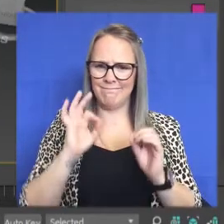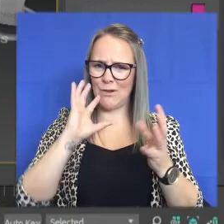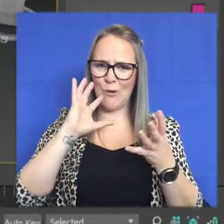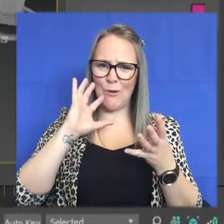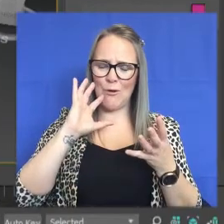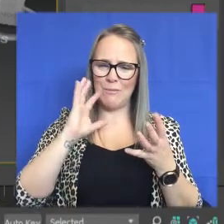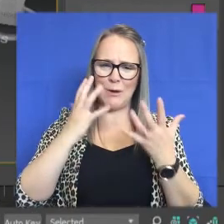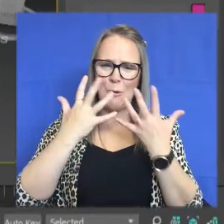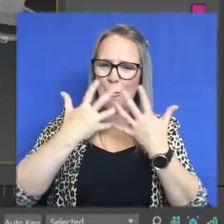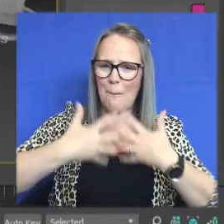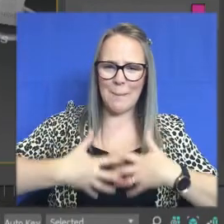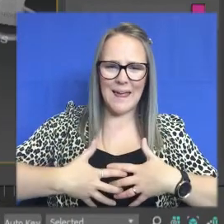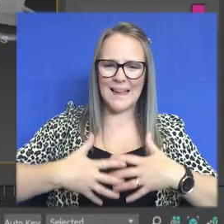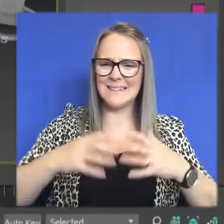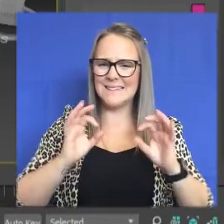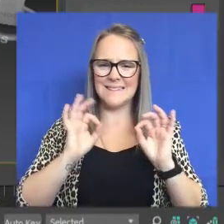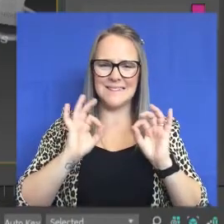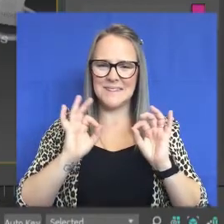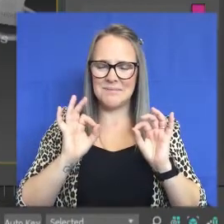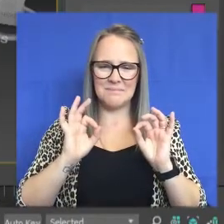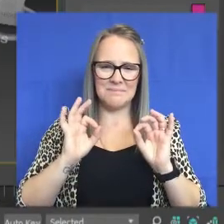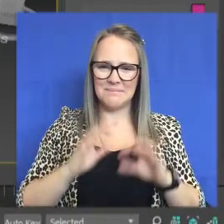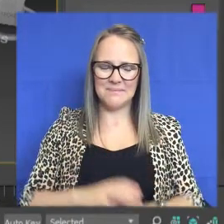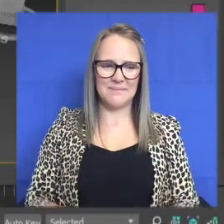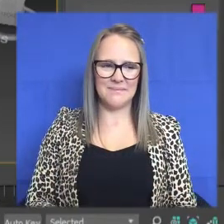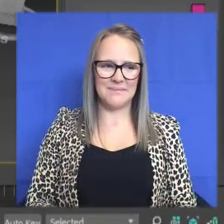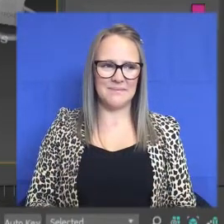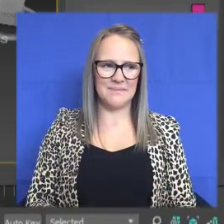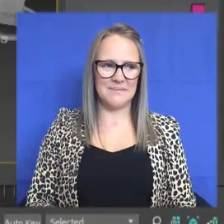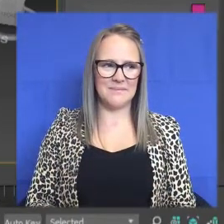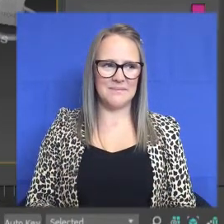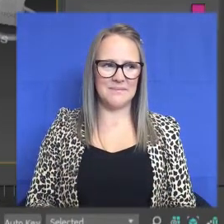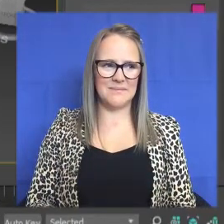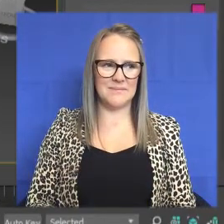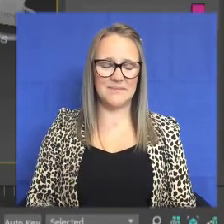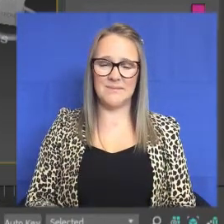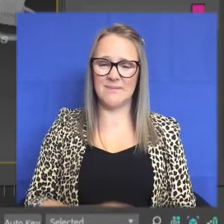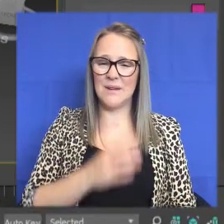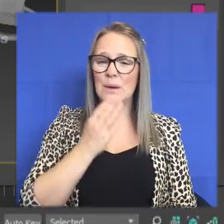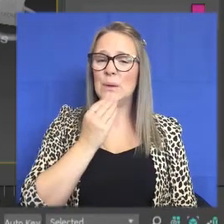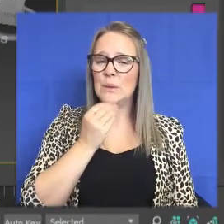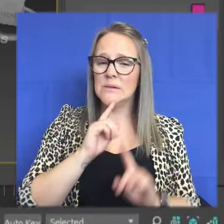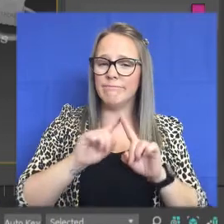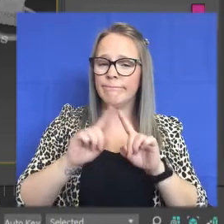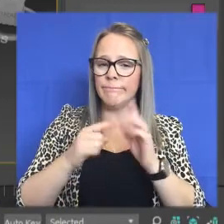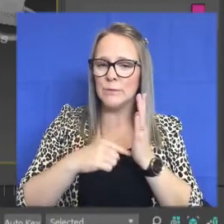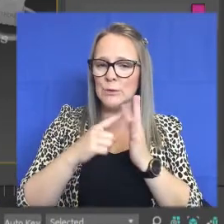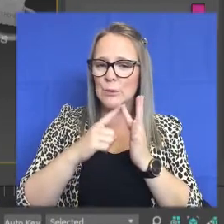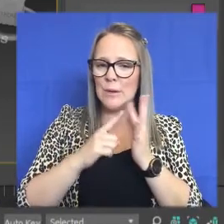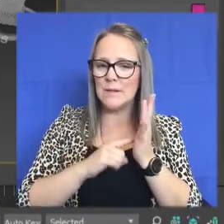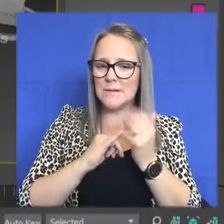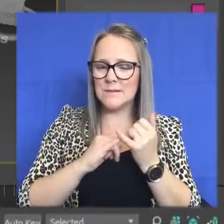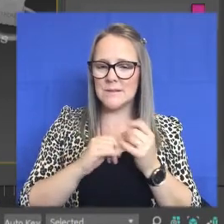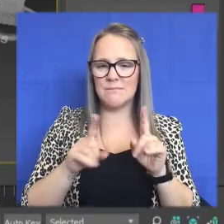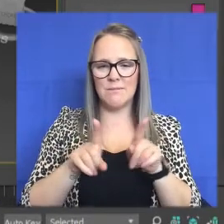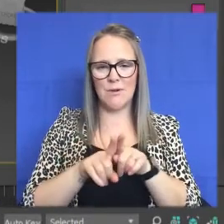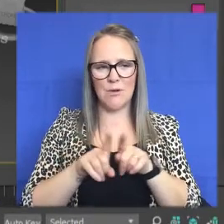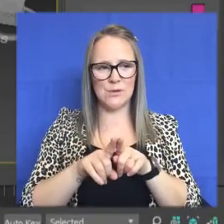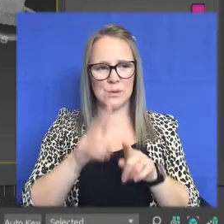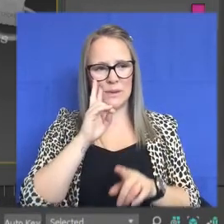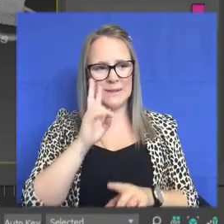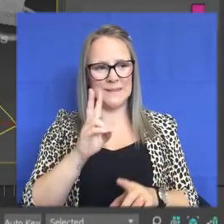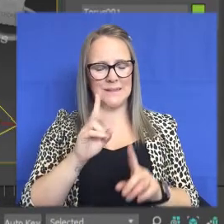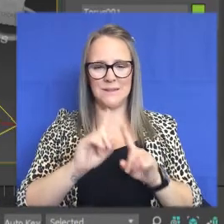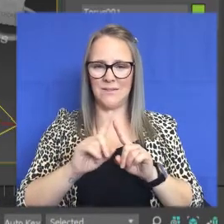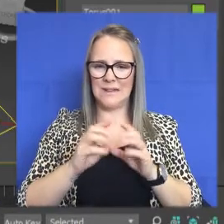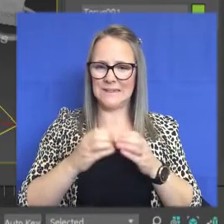Nothing too complicated or excessive there, but allows you to create the different objects, use the different tools, and of course you can